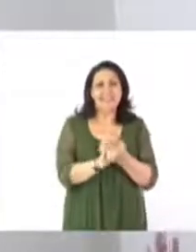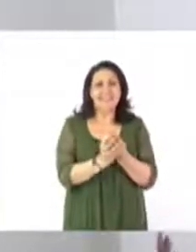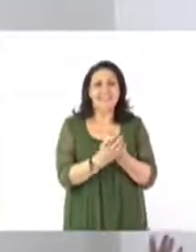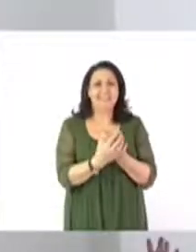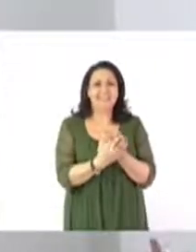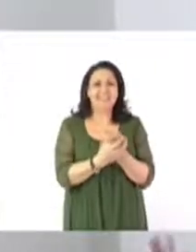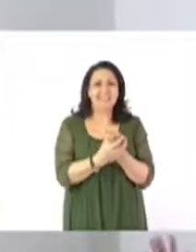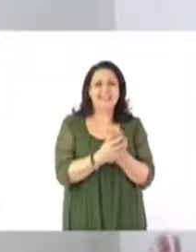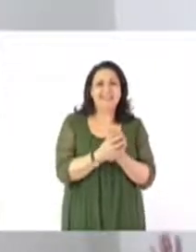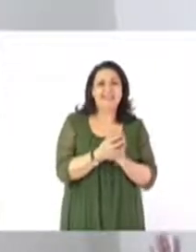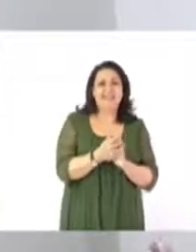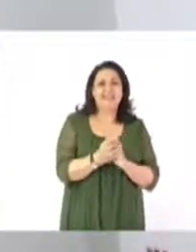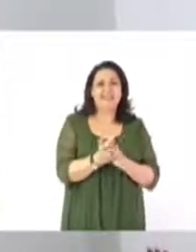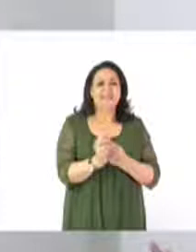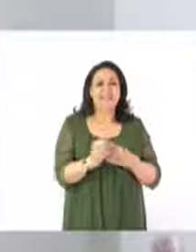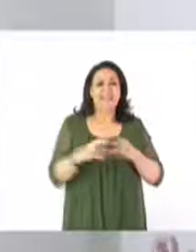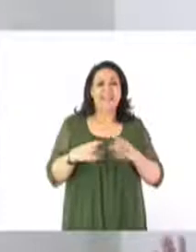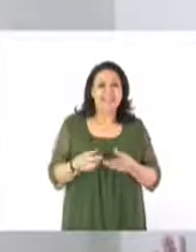Make sure they are dry.